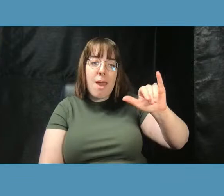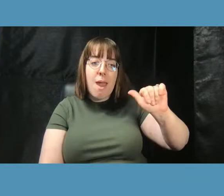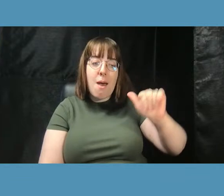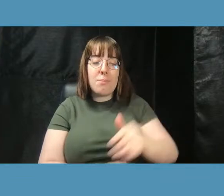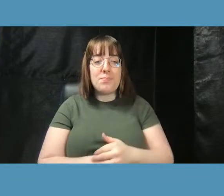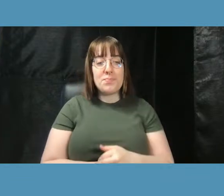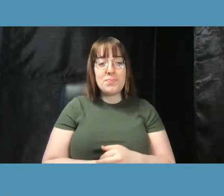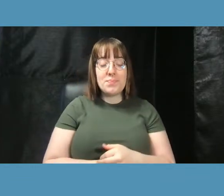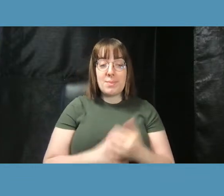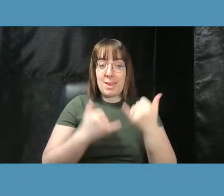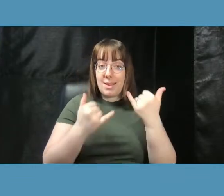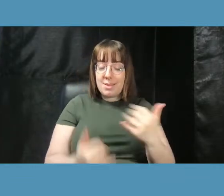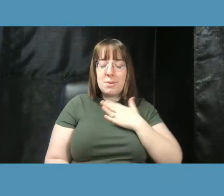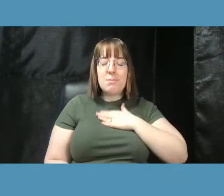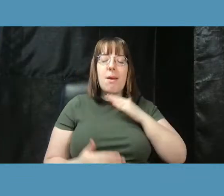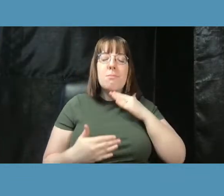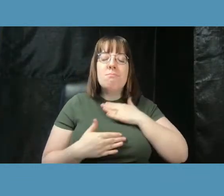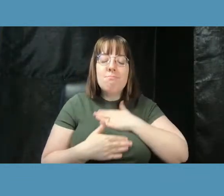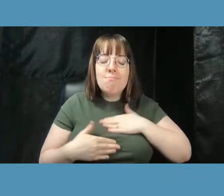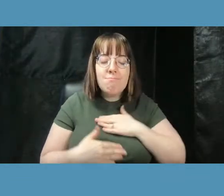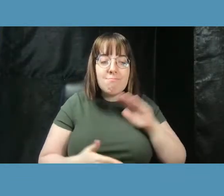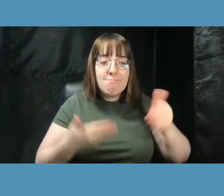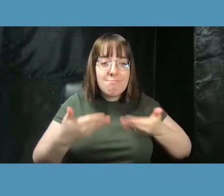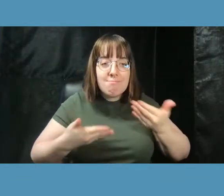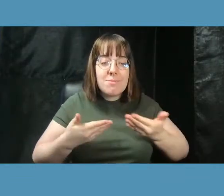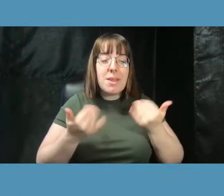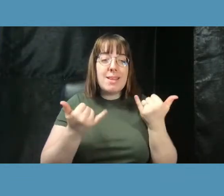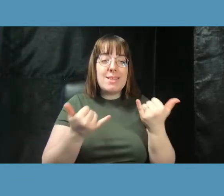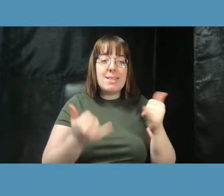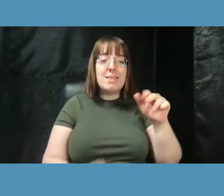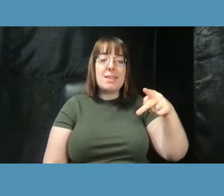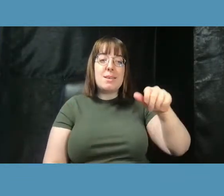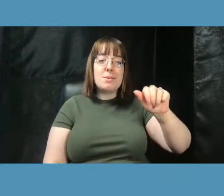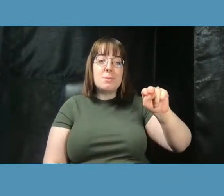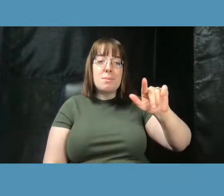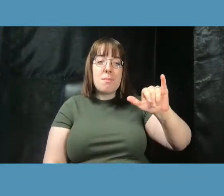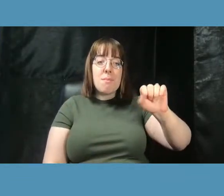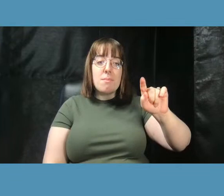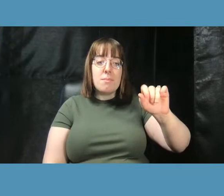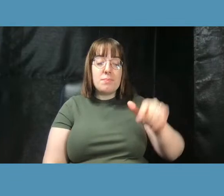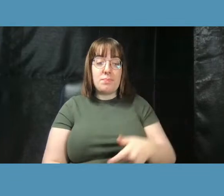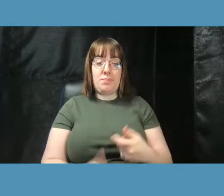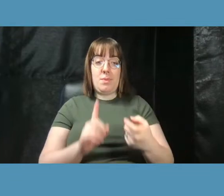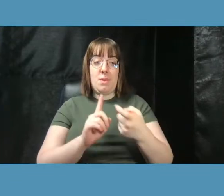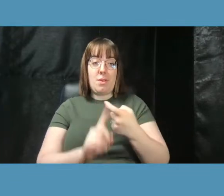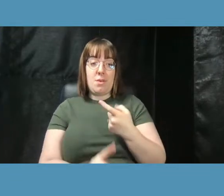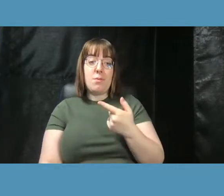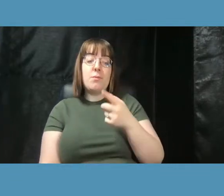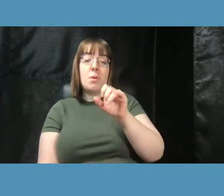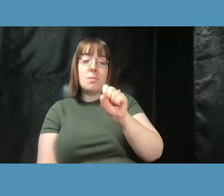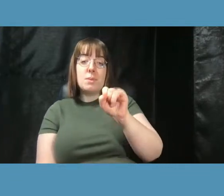it is my pleasure to introduce today's panelists. Today we'll hear from Sina Bahram,